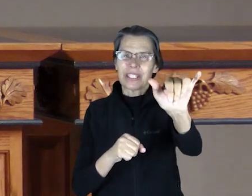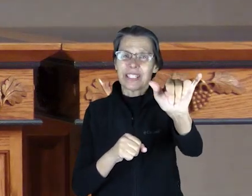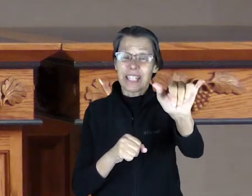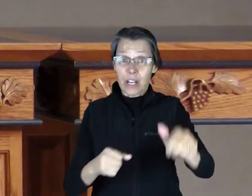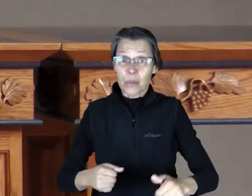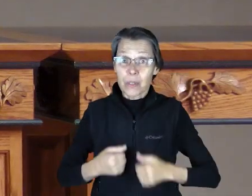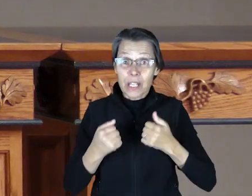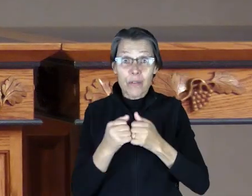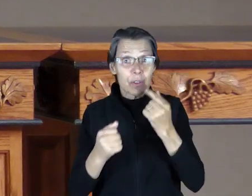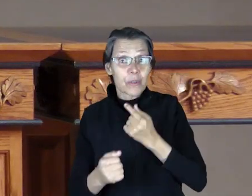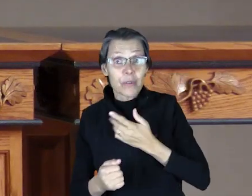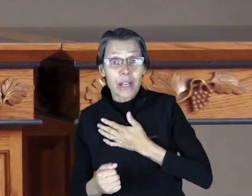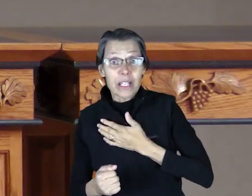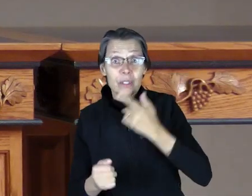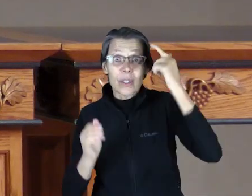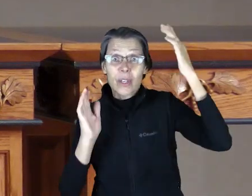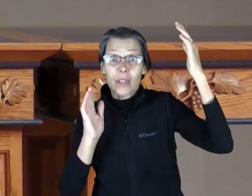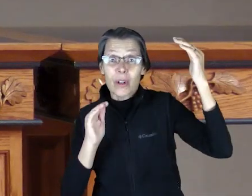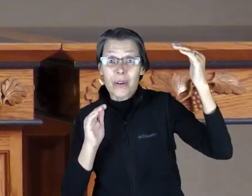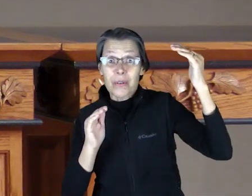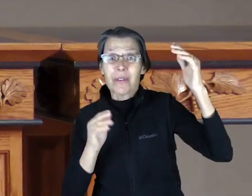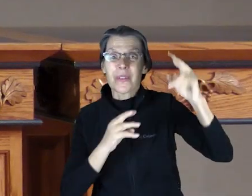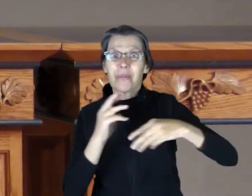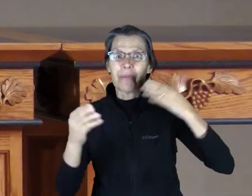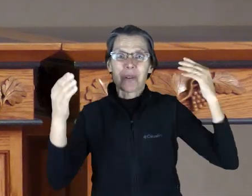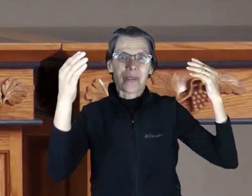and helps us to know that as we live in grace and